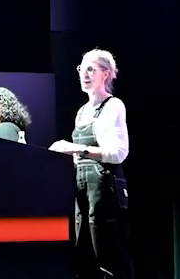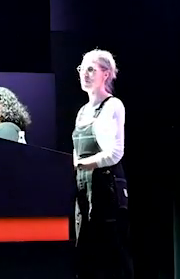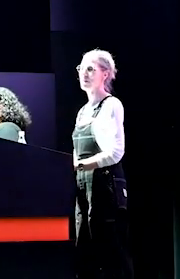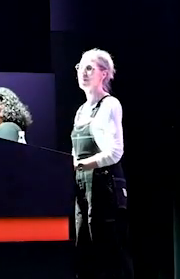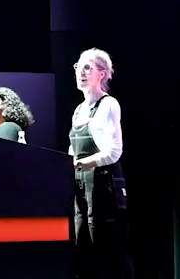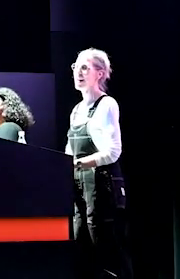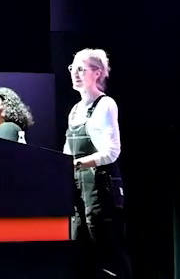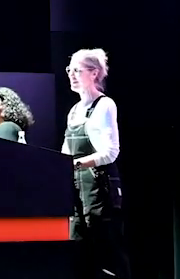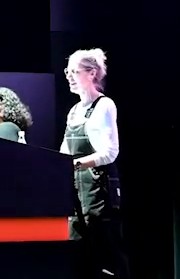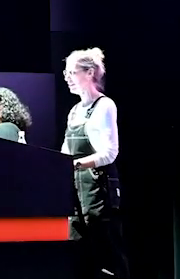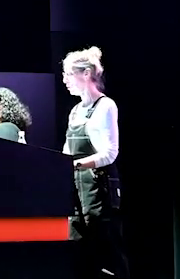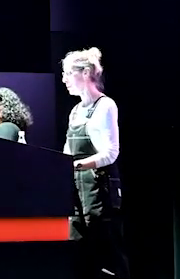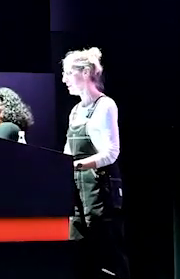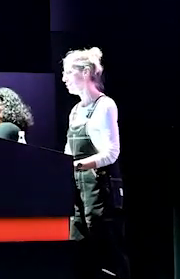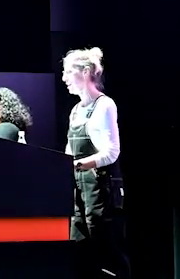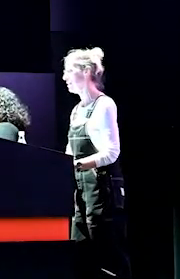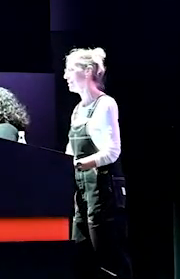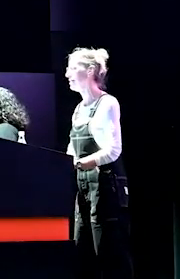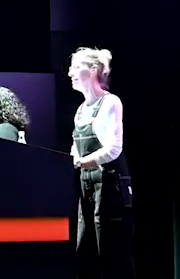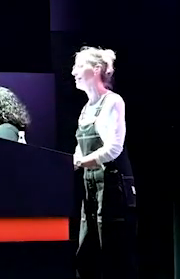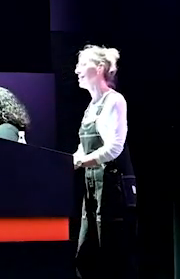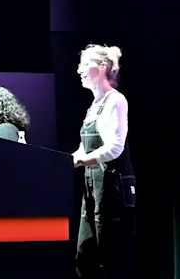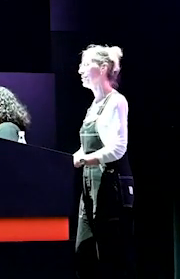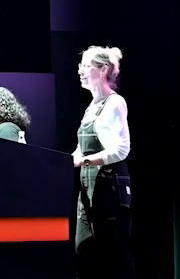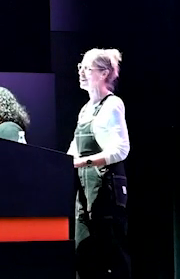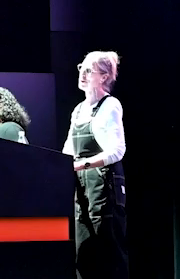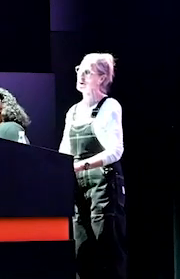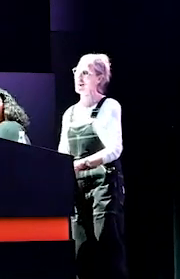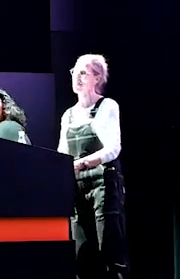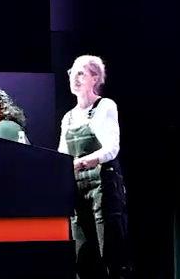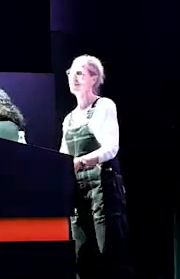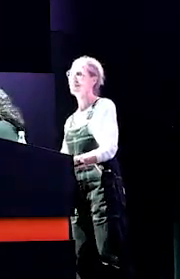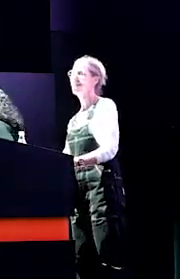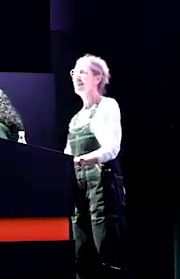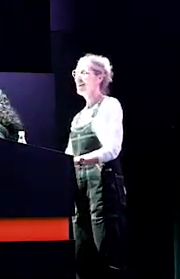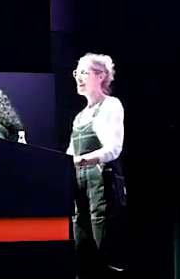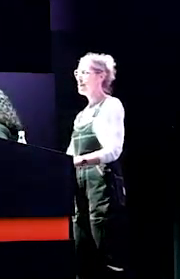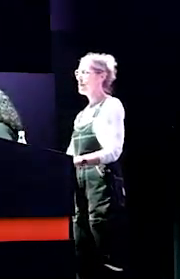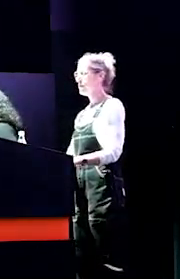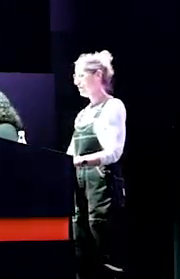around the campus today and see so many changes to the old campus.